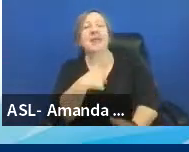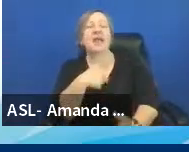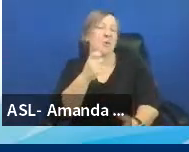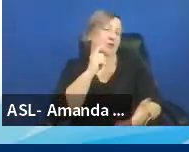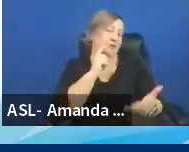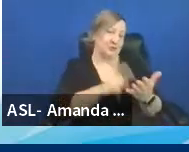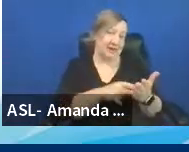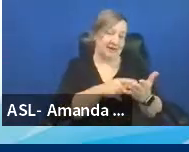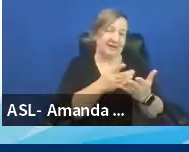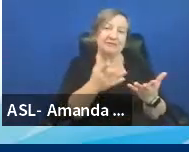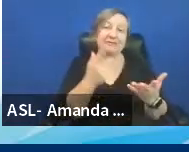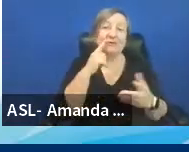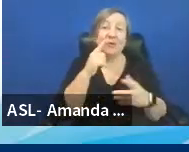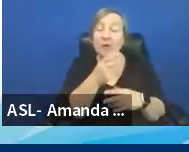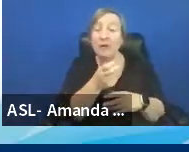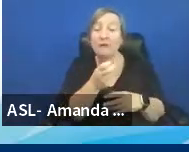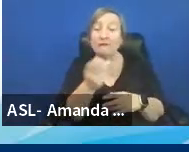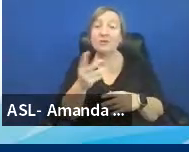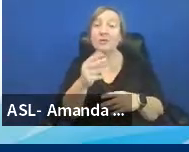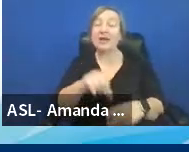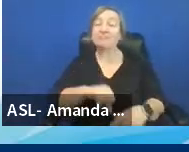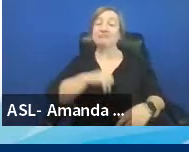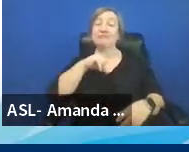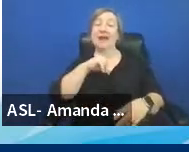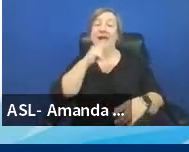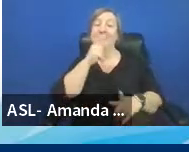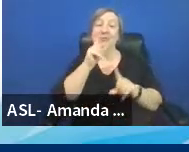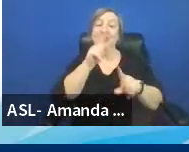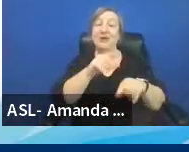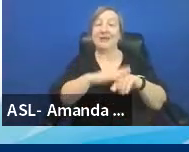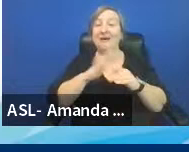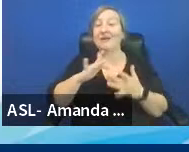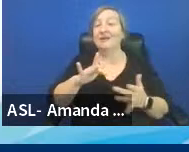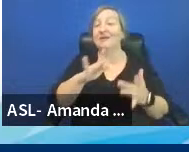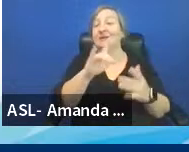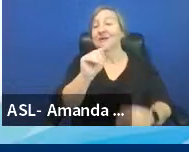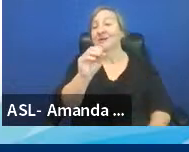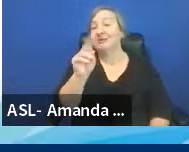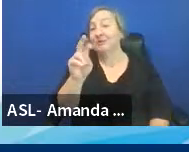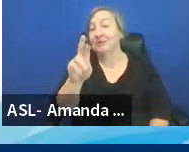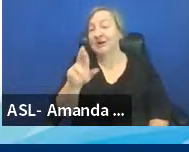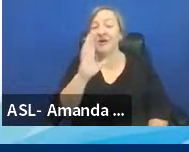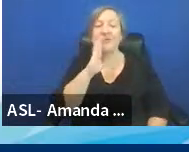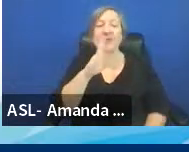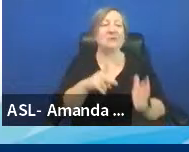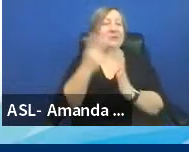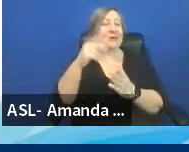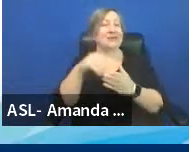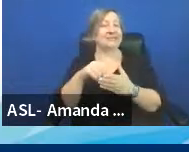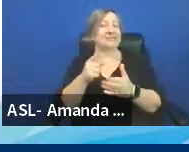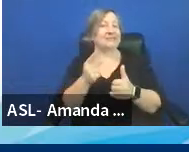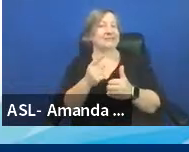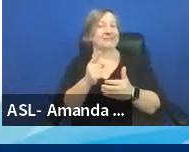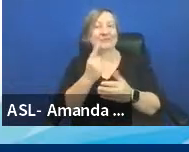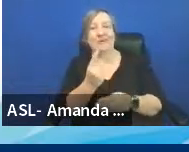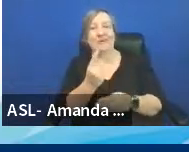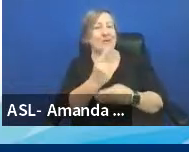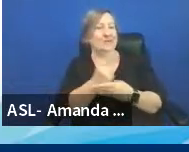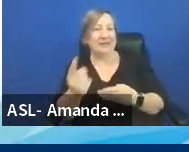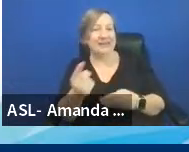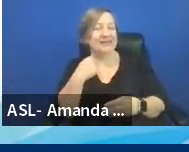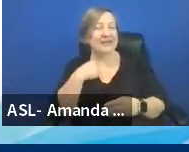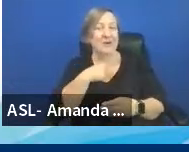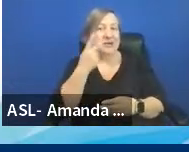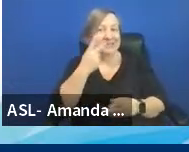but for the few and the proud who went on the tour, this will be twice in 1 week. We also got to see each